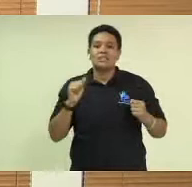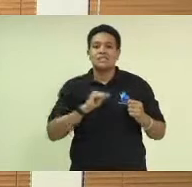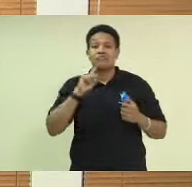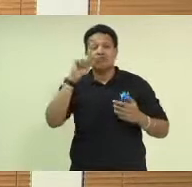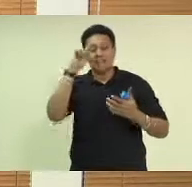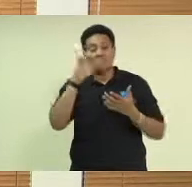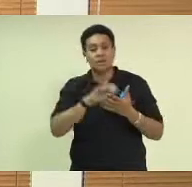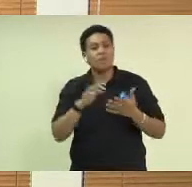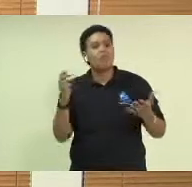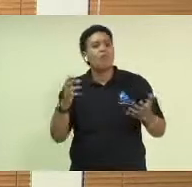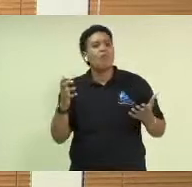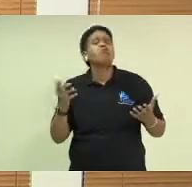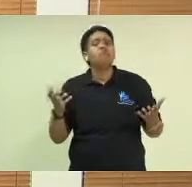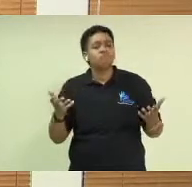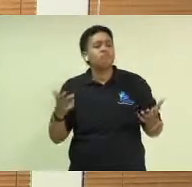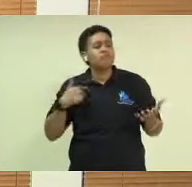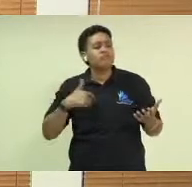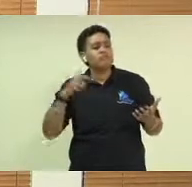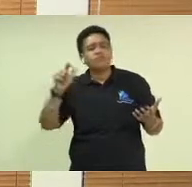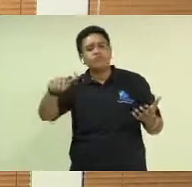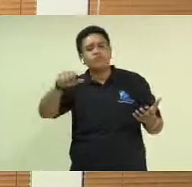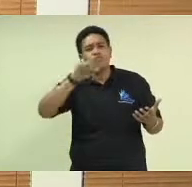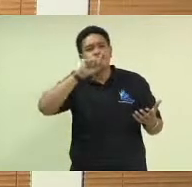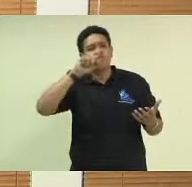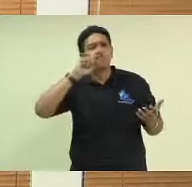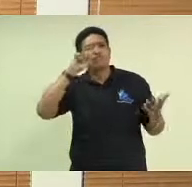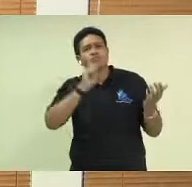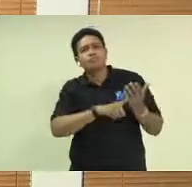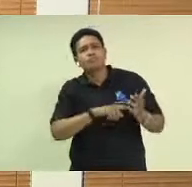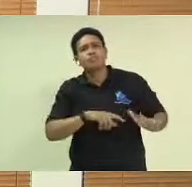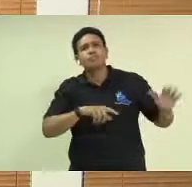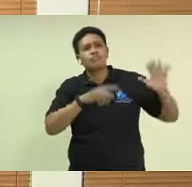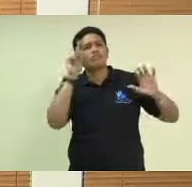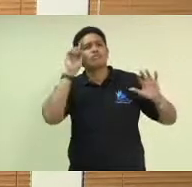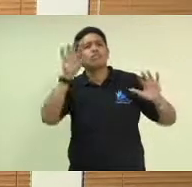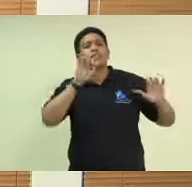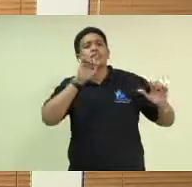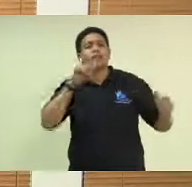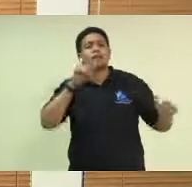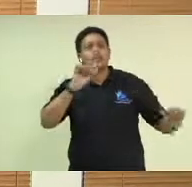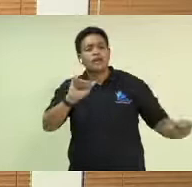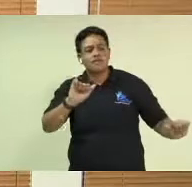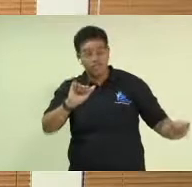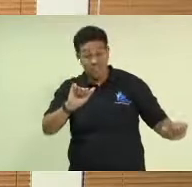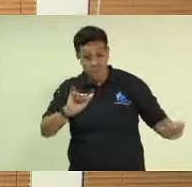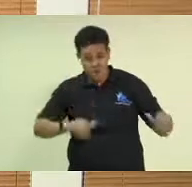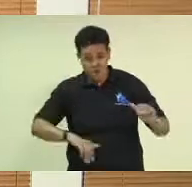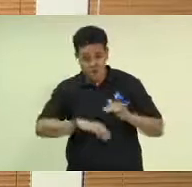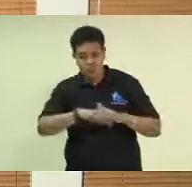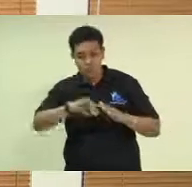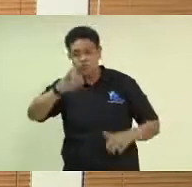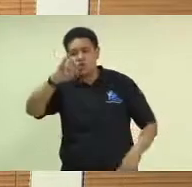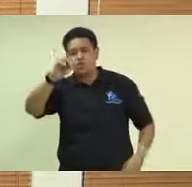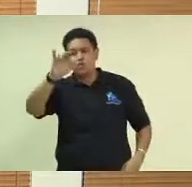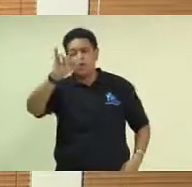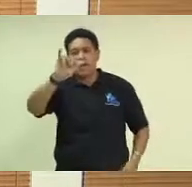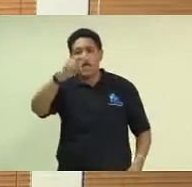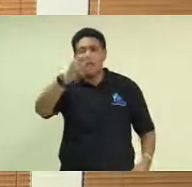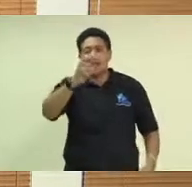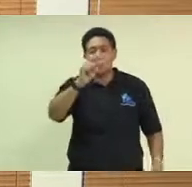believe we should recognize them for their efforts. Up to July